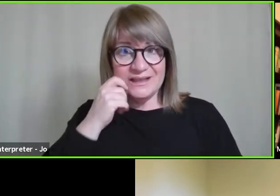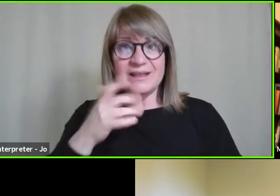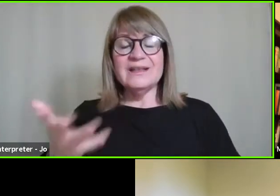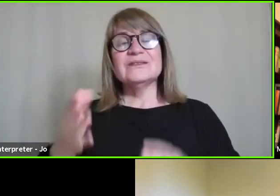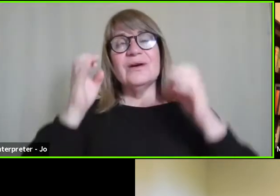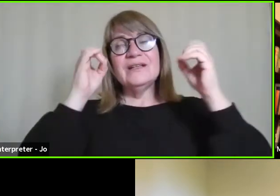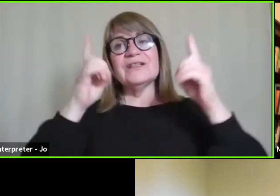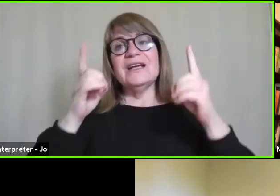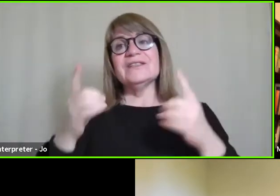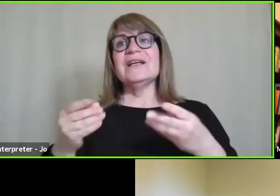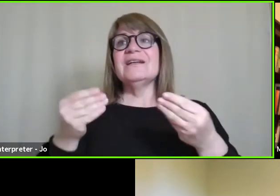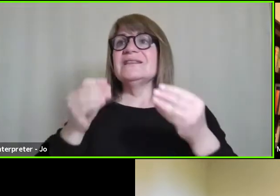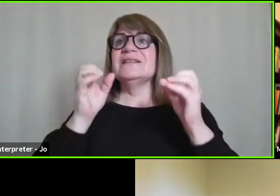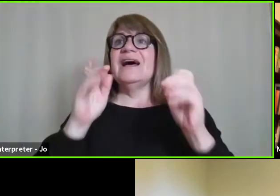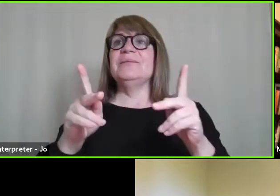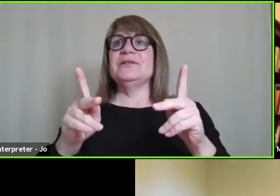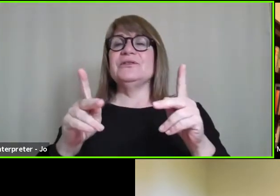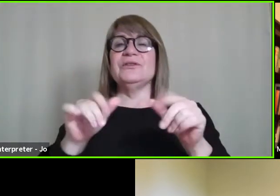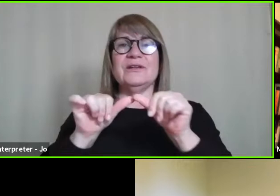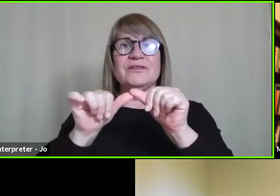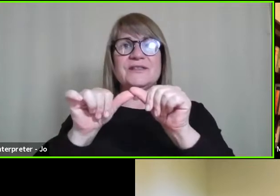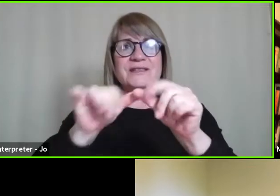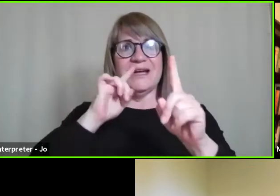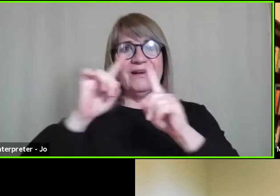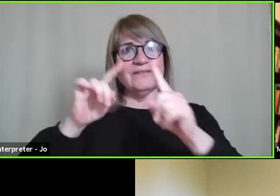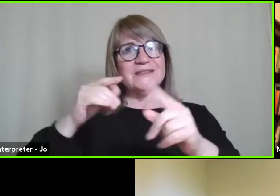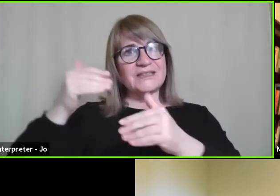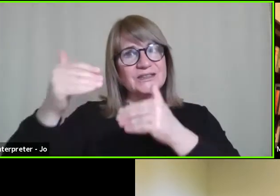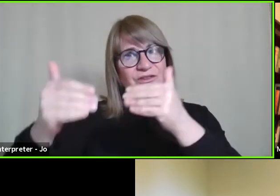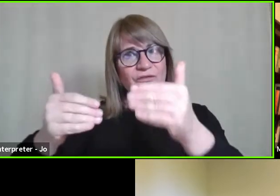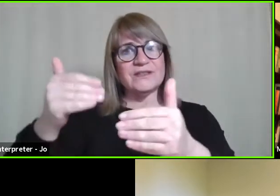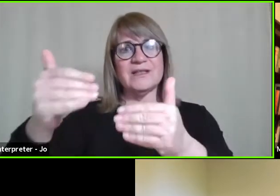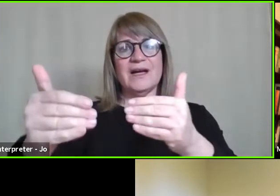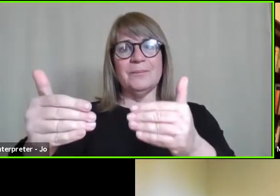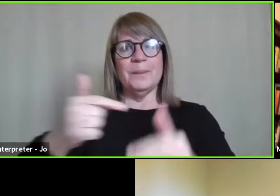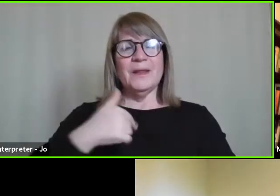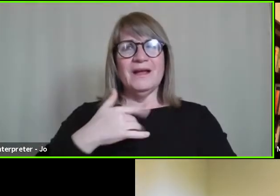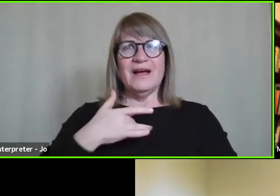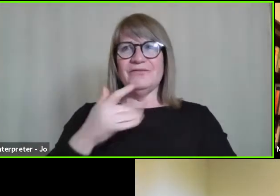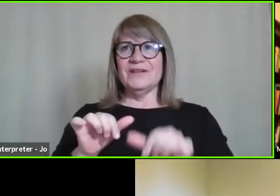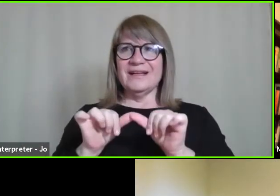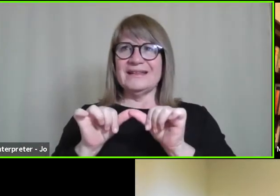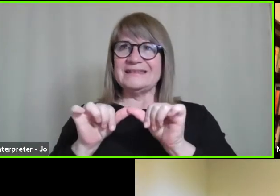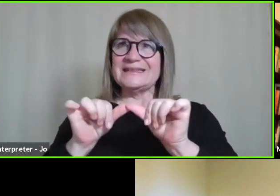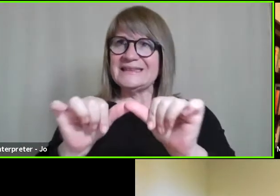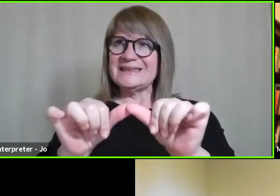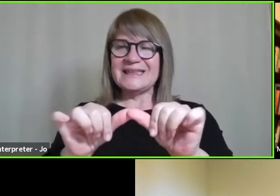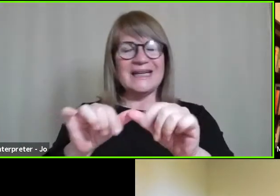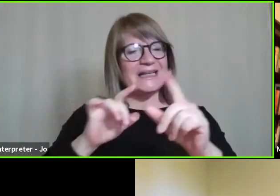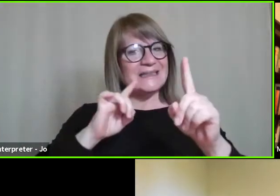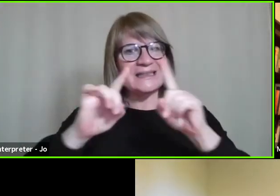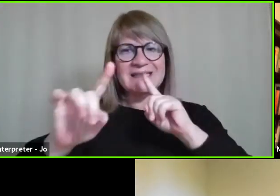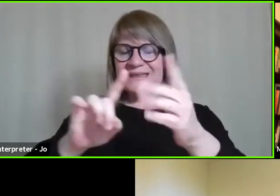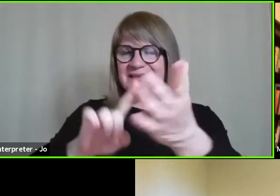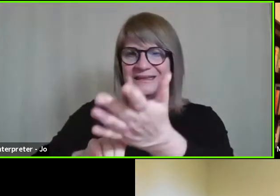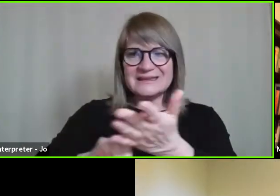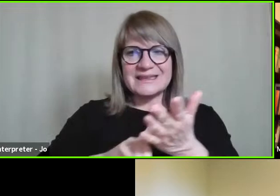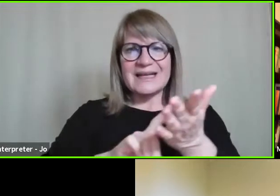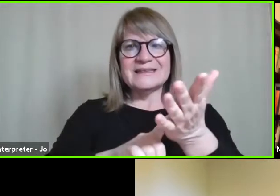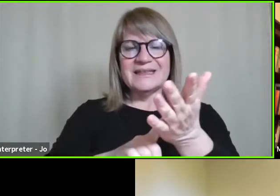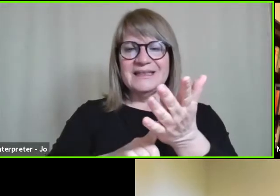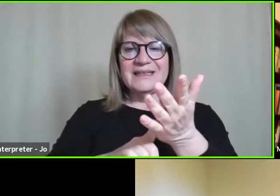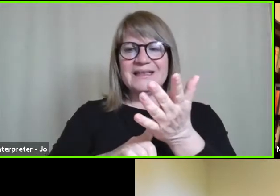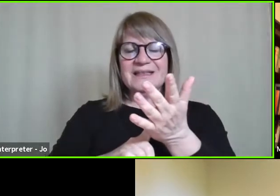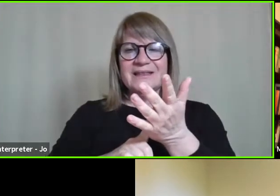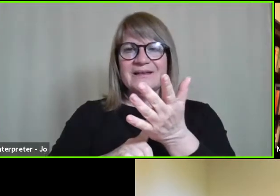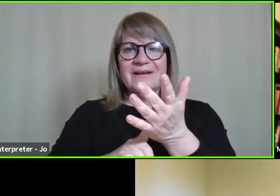sustained conversations over time and i think it's the idea of sustained engagement that helps us deal with both the intellectual the